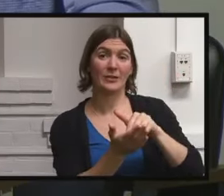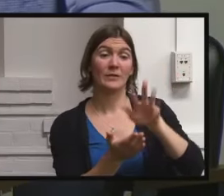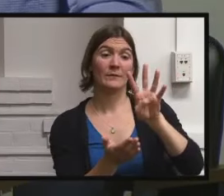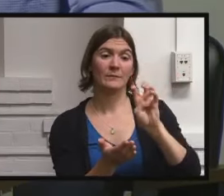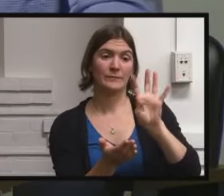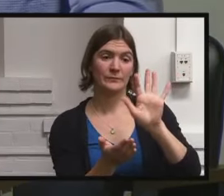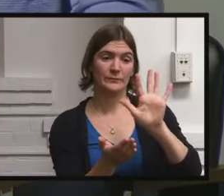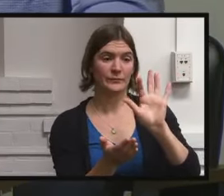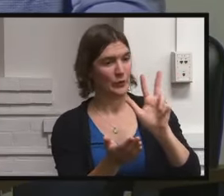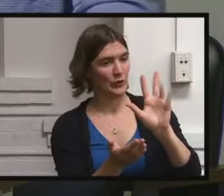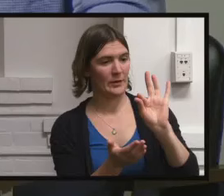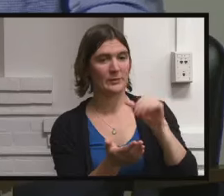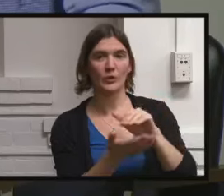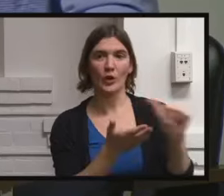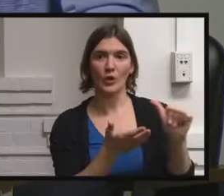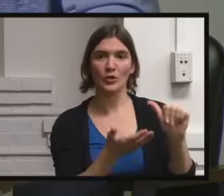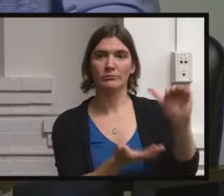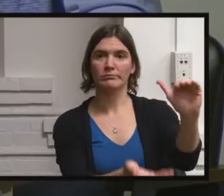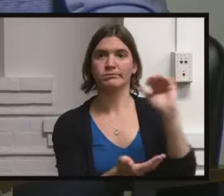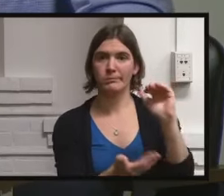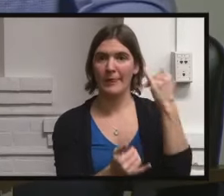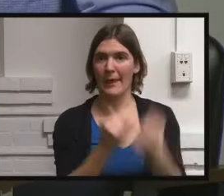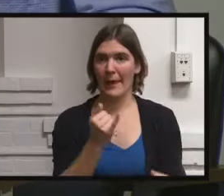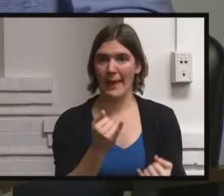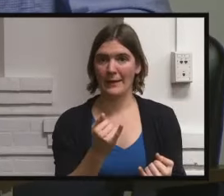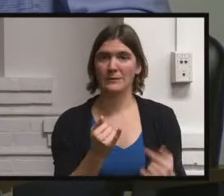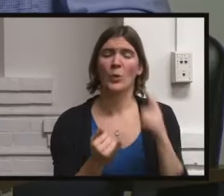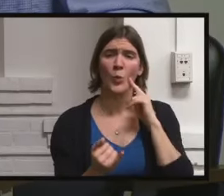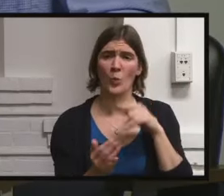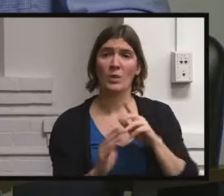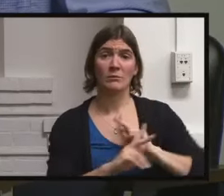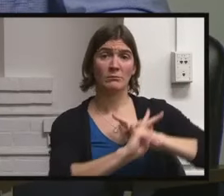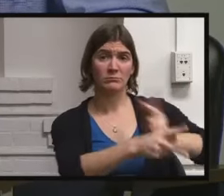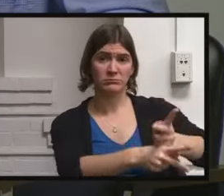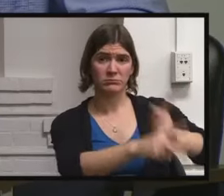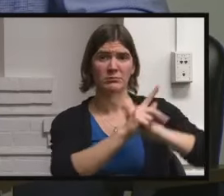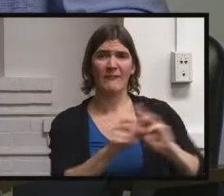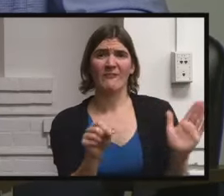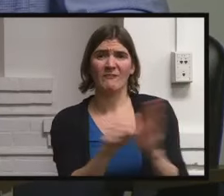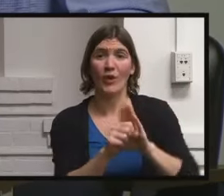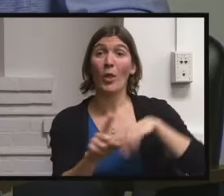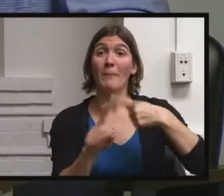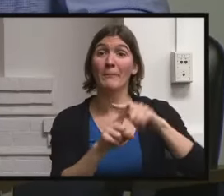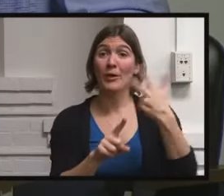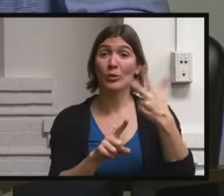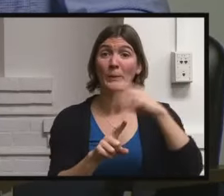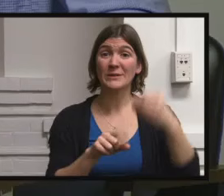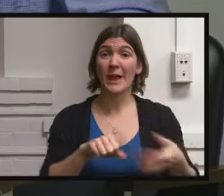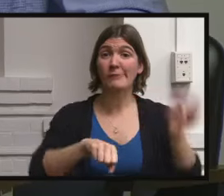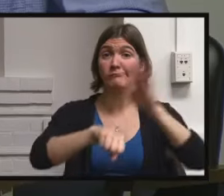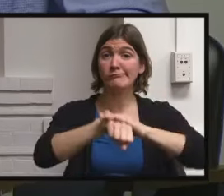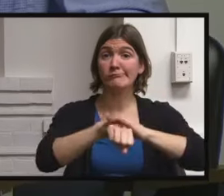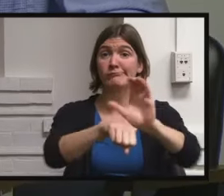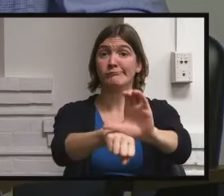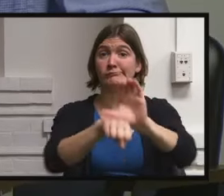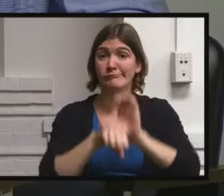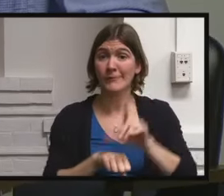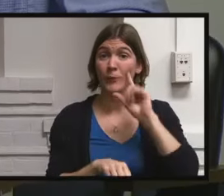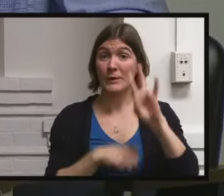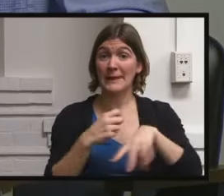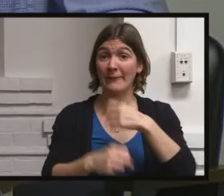$97,439. So the town will receive its funds back in the entirety plus 3% at the conclusion of